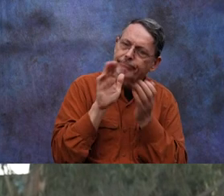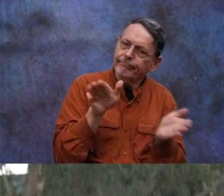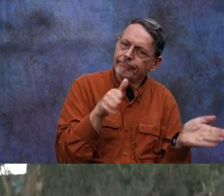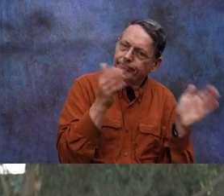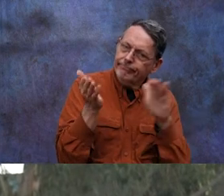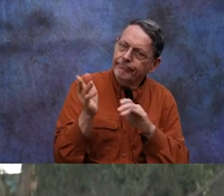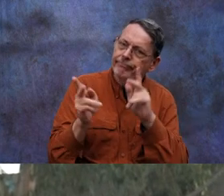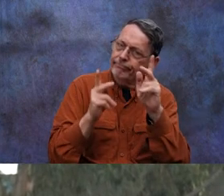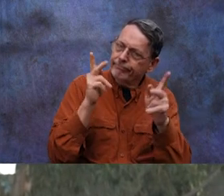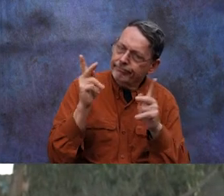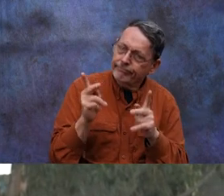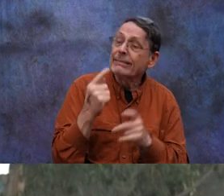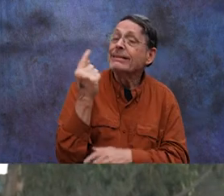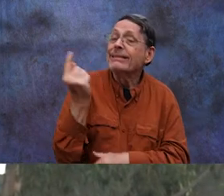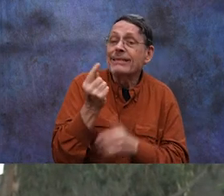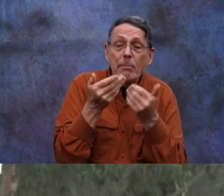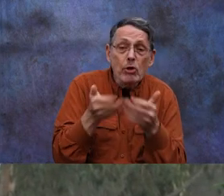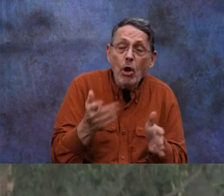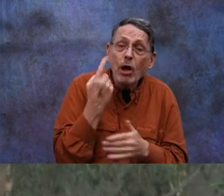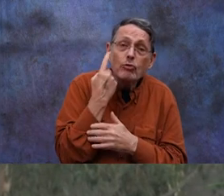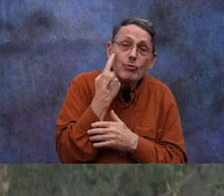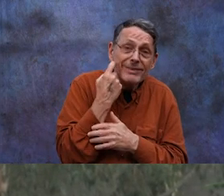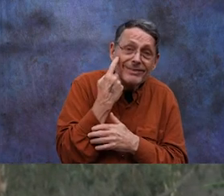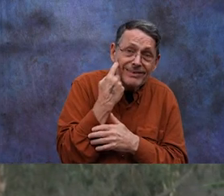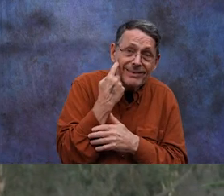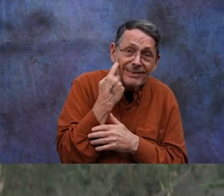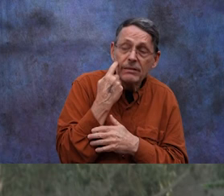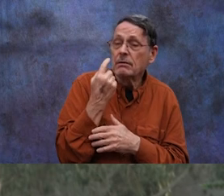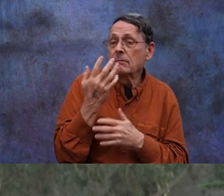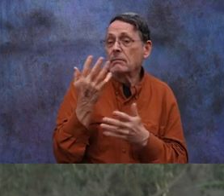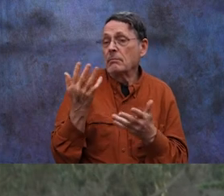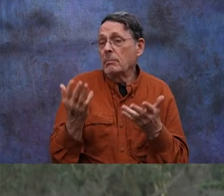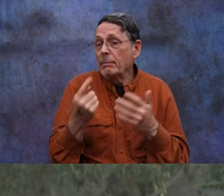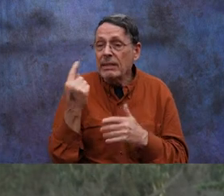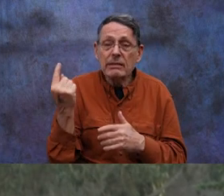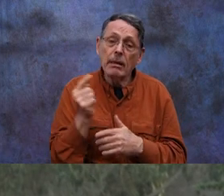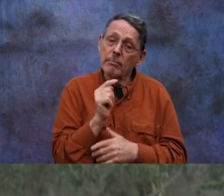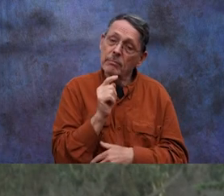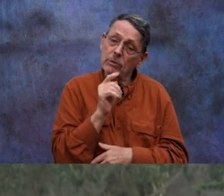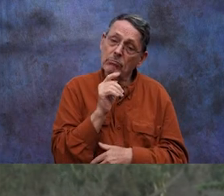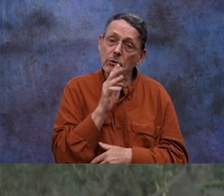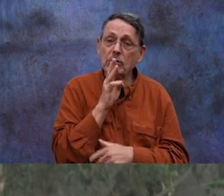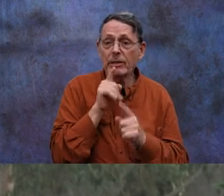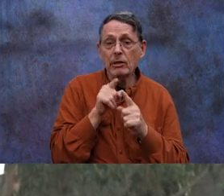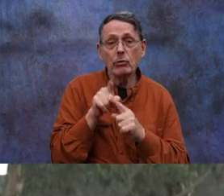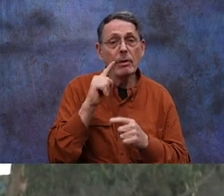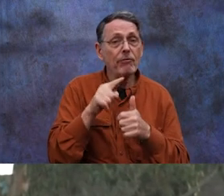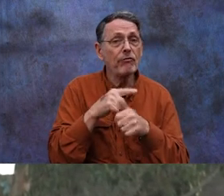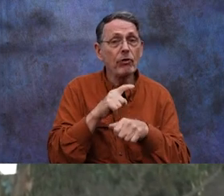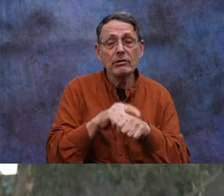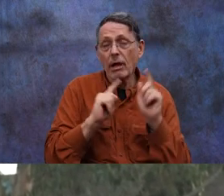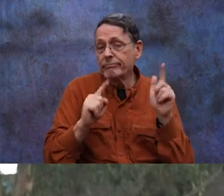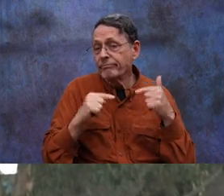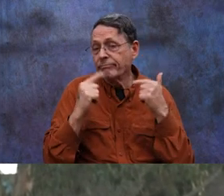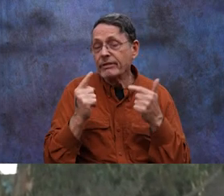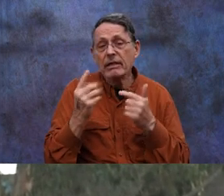This may be someone you have lost recently. This may be someone you are speaking to for the first time since they